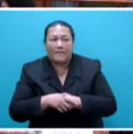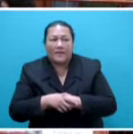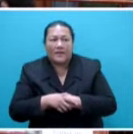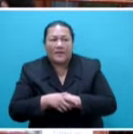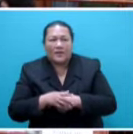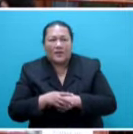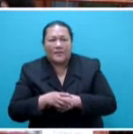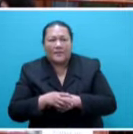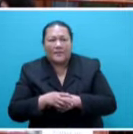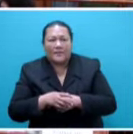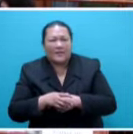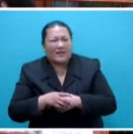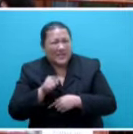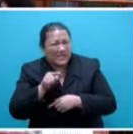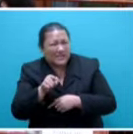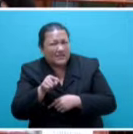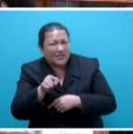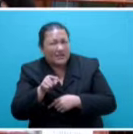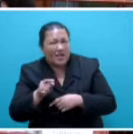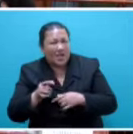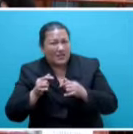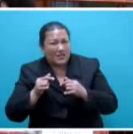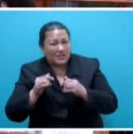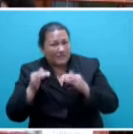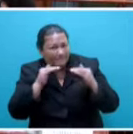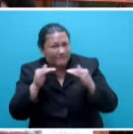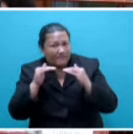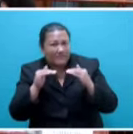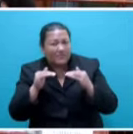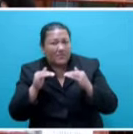we justifying our time as MPs?